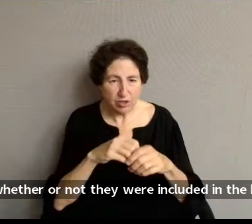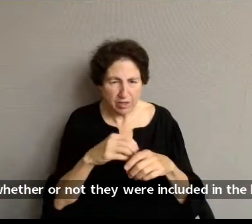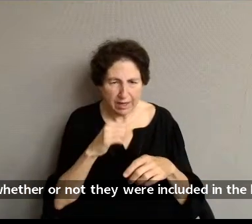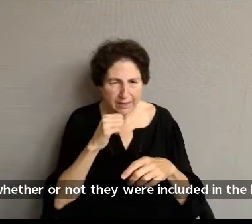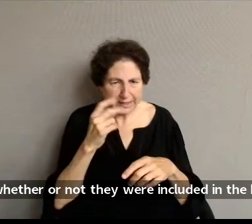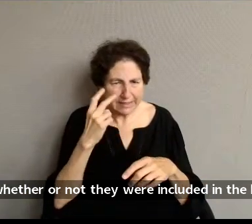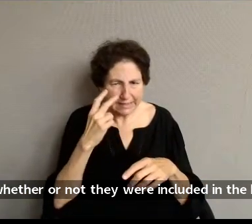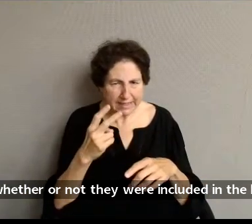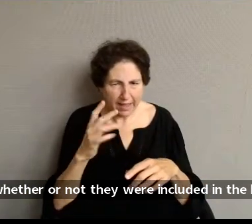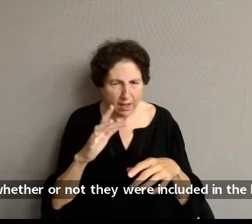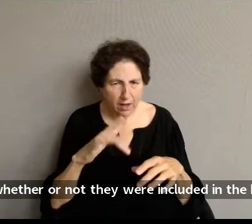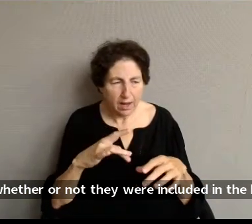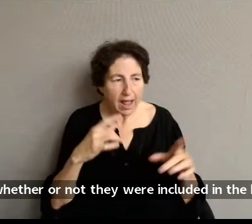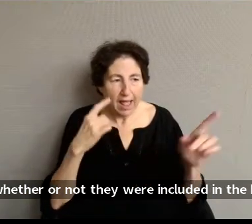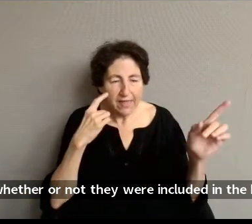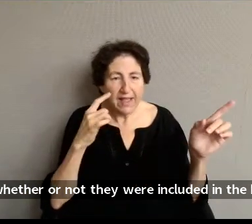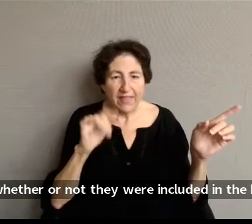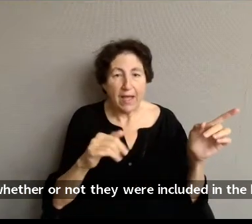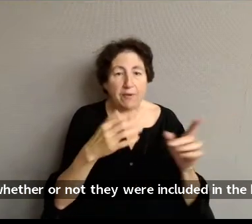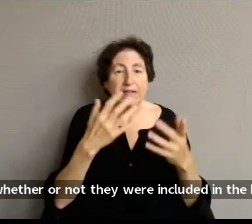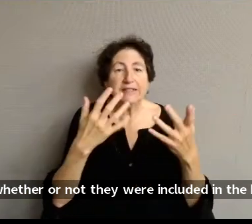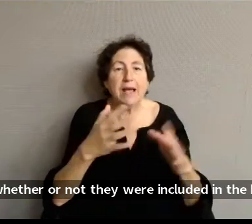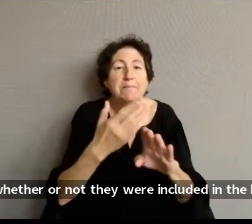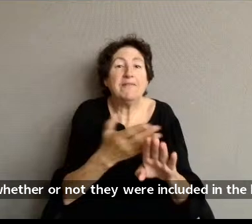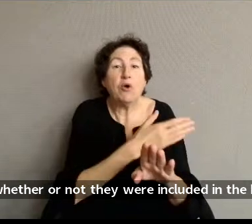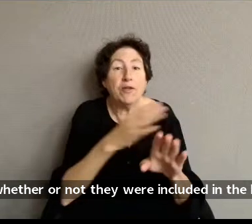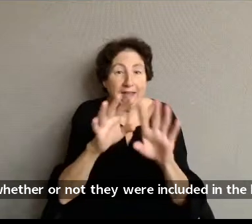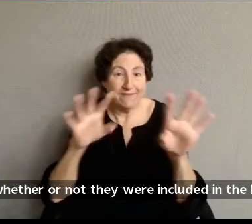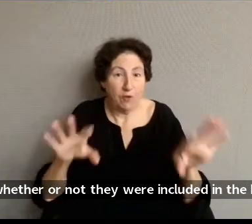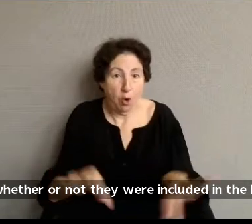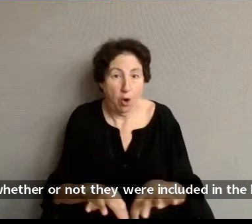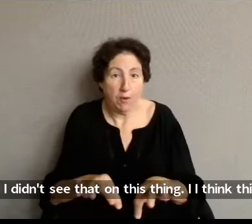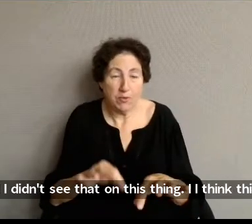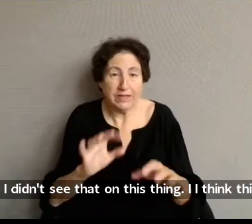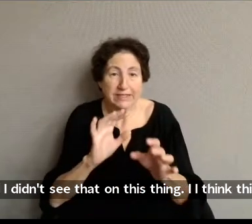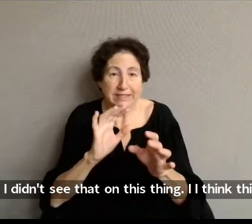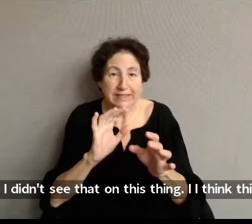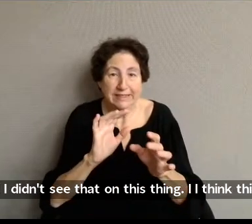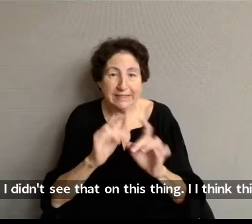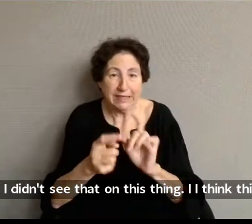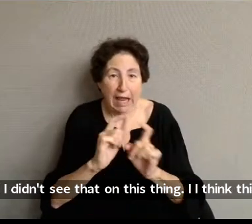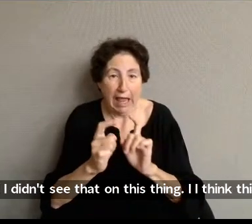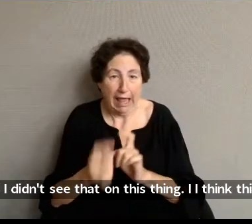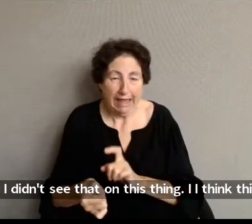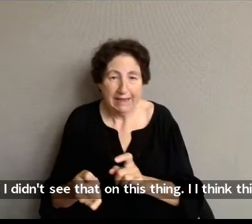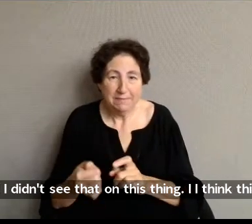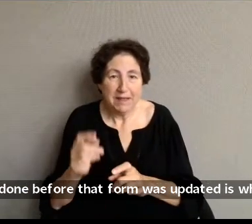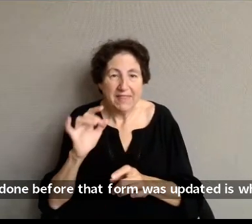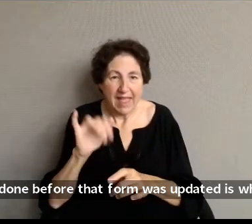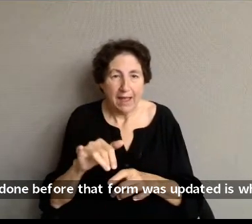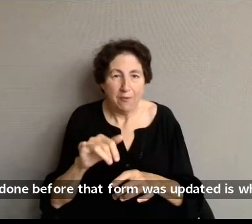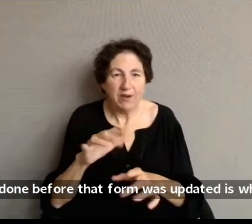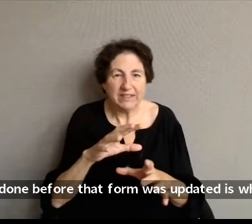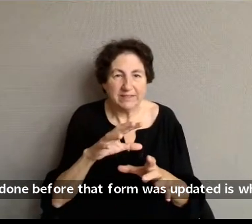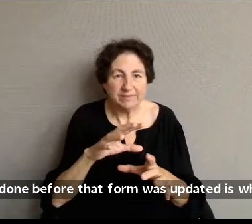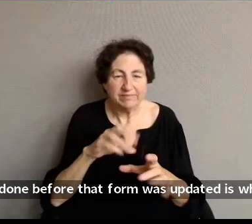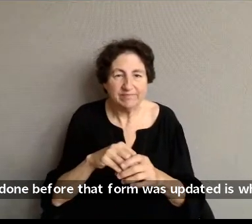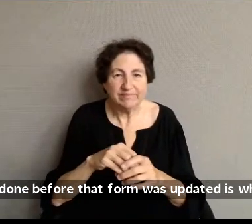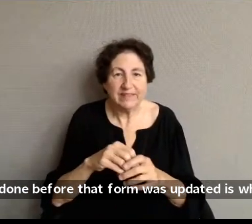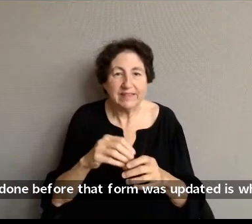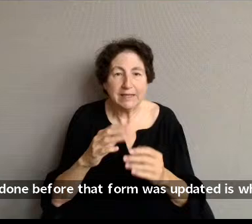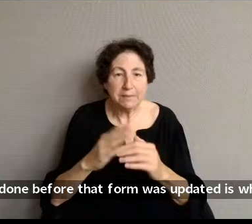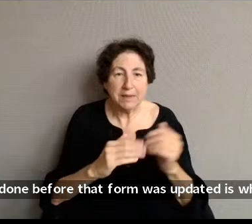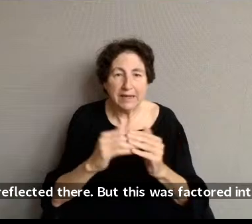on this form. I think this one was done before that form was updated is why it's not reflected there, but this was factored into the